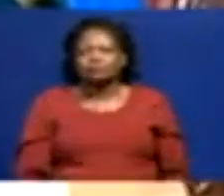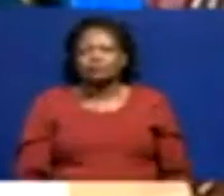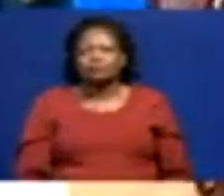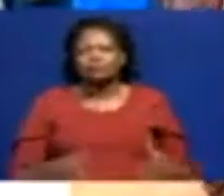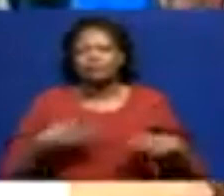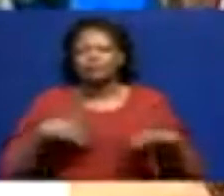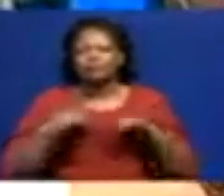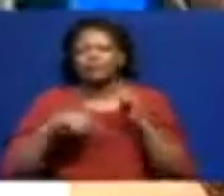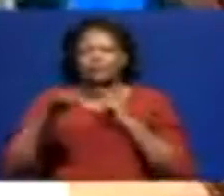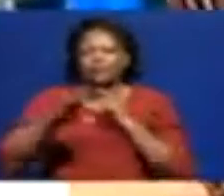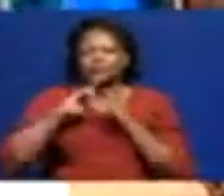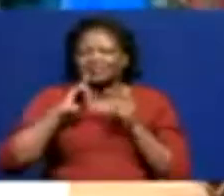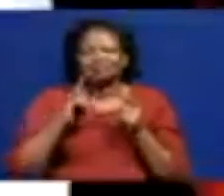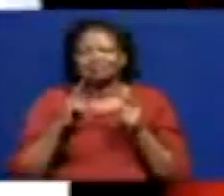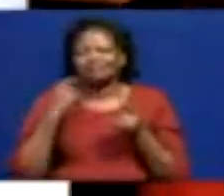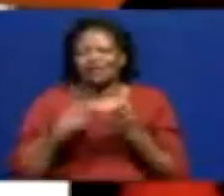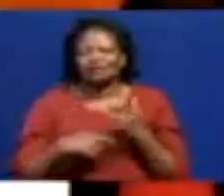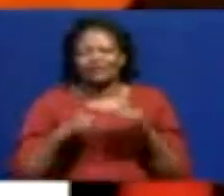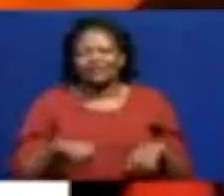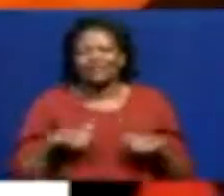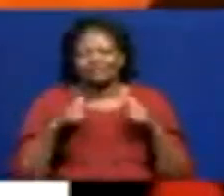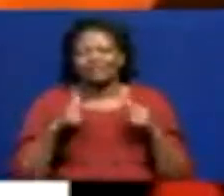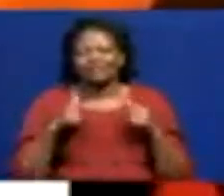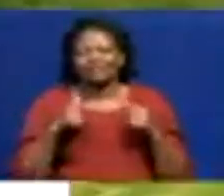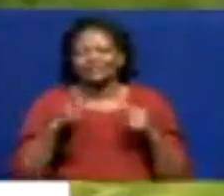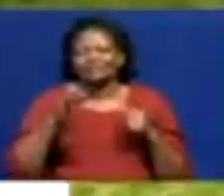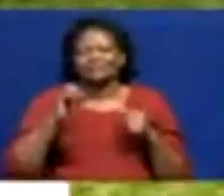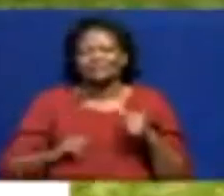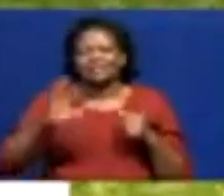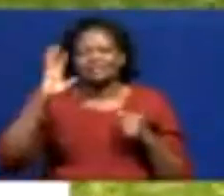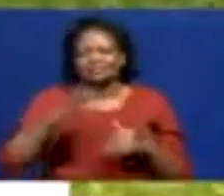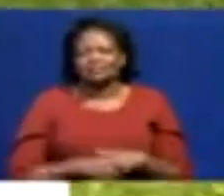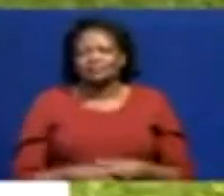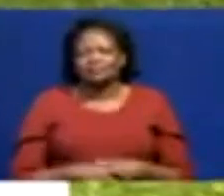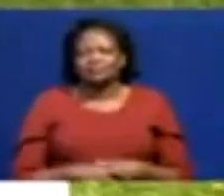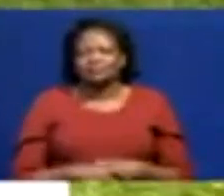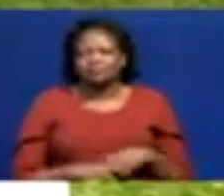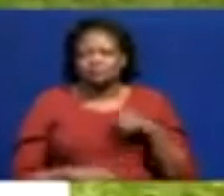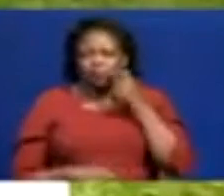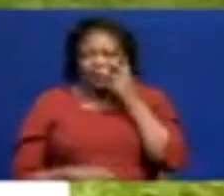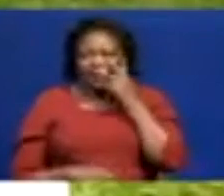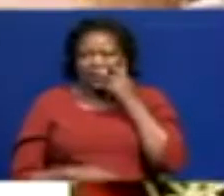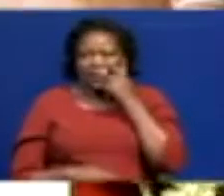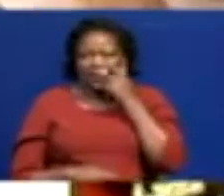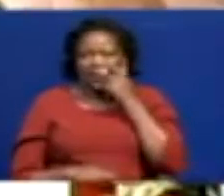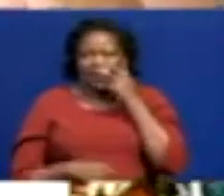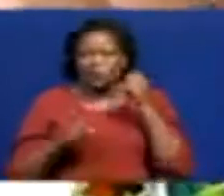Kibarani, said the rise of the cost of living has contributed to the biting hunger amongst most families in the region. Kuhusu hii life venye